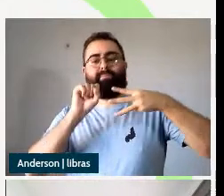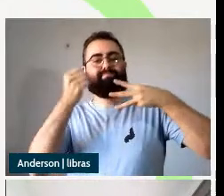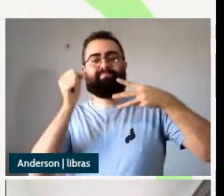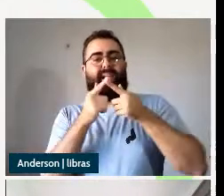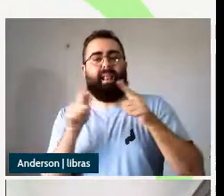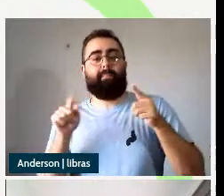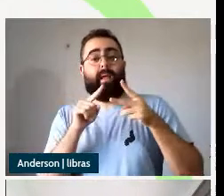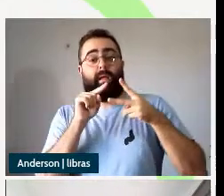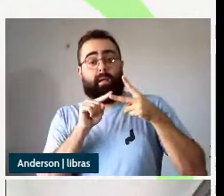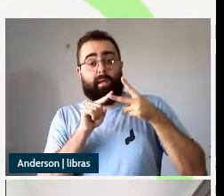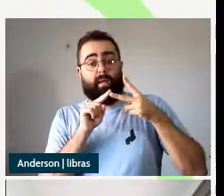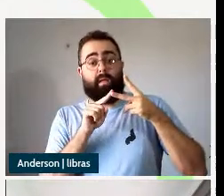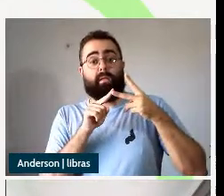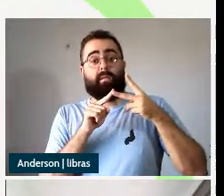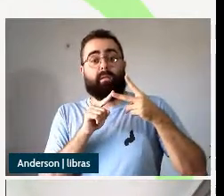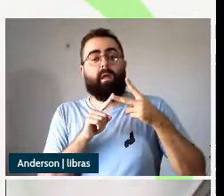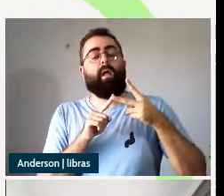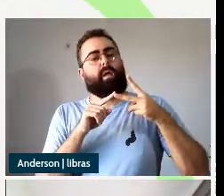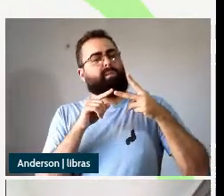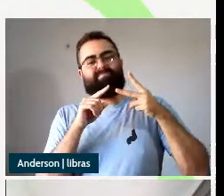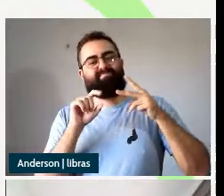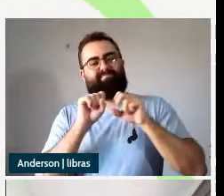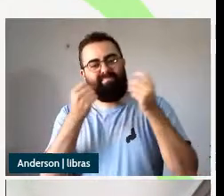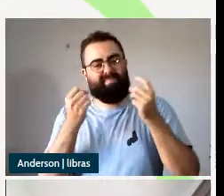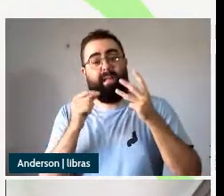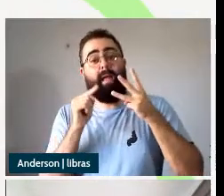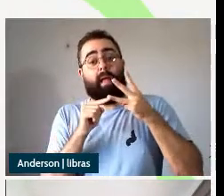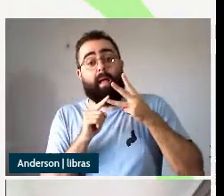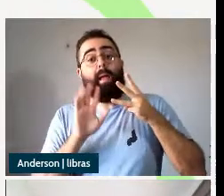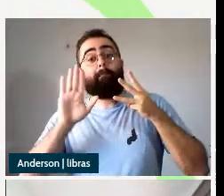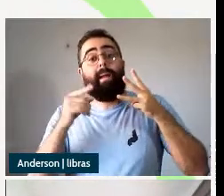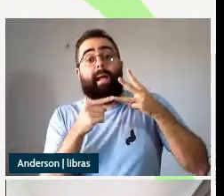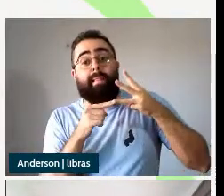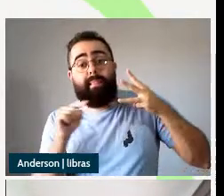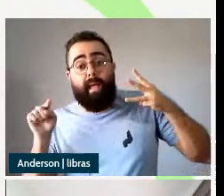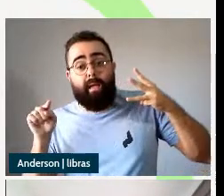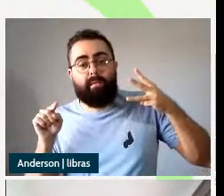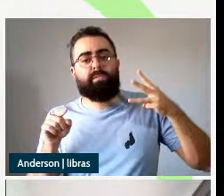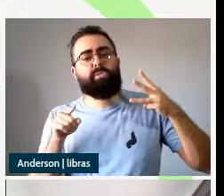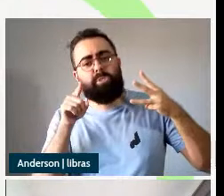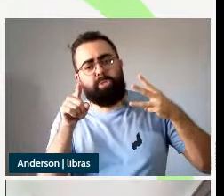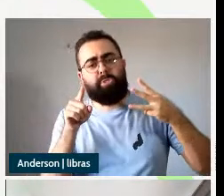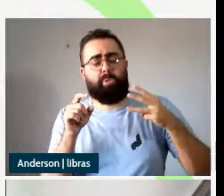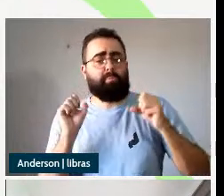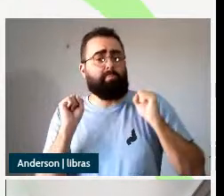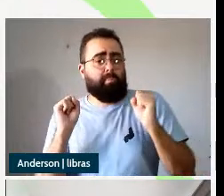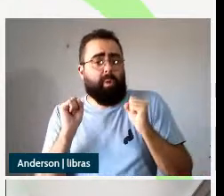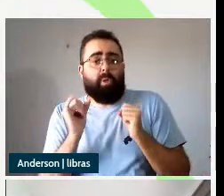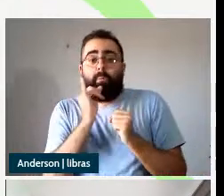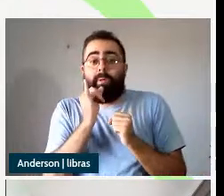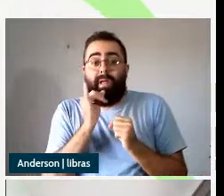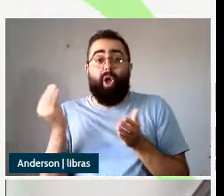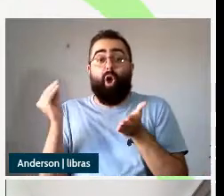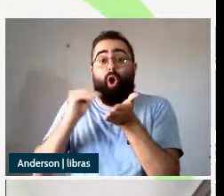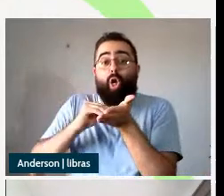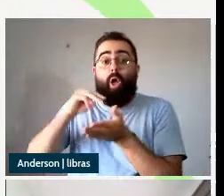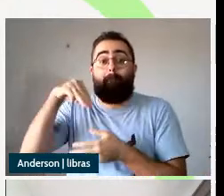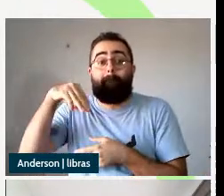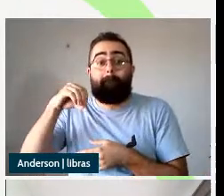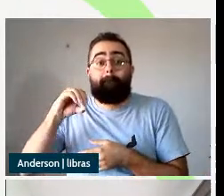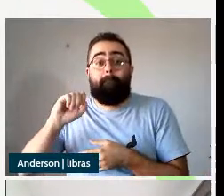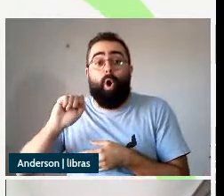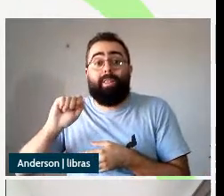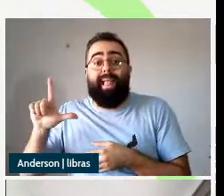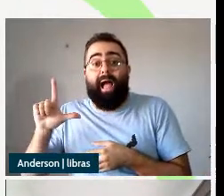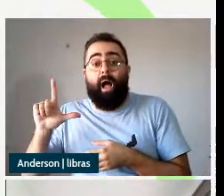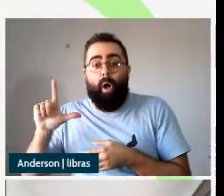help. But it's fine when you take it into 3, and you add the model clause, and you say, Any raven you may select will